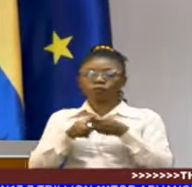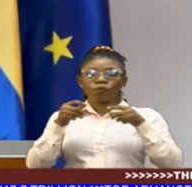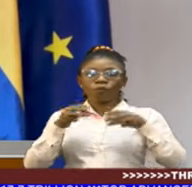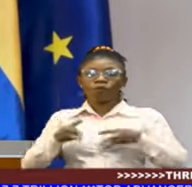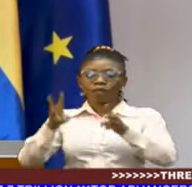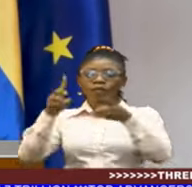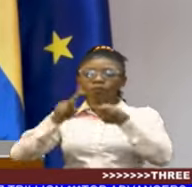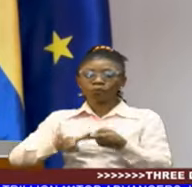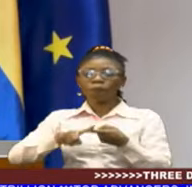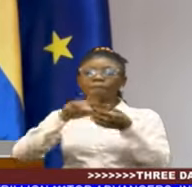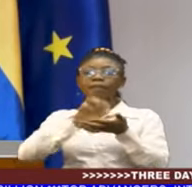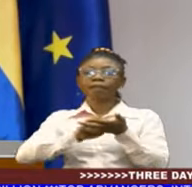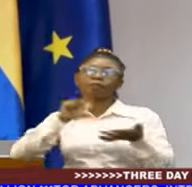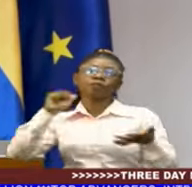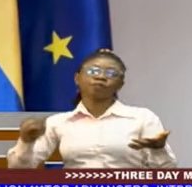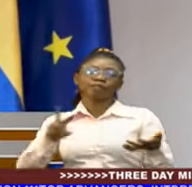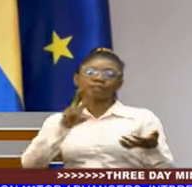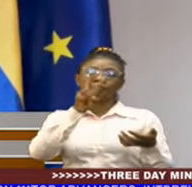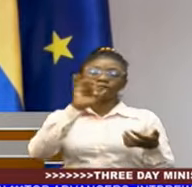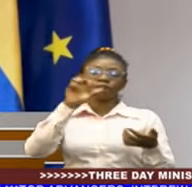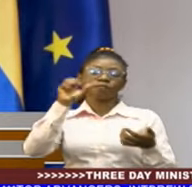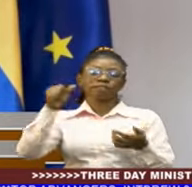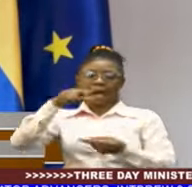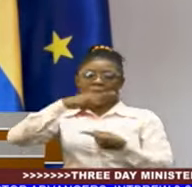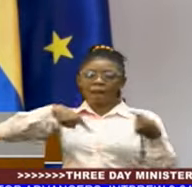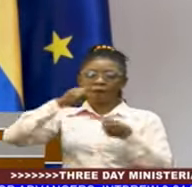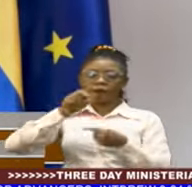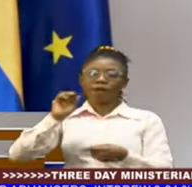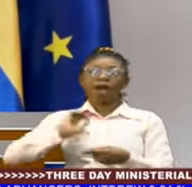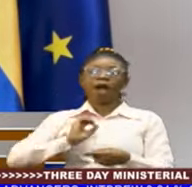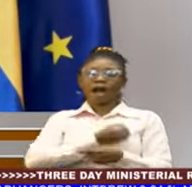eliminating visas amongst ourselves.